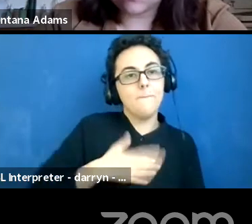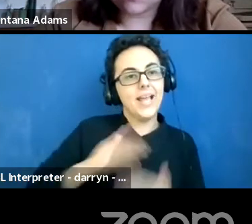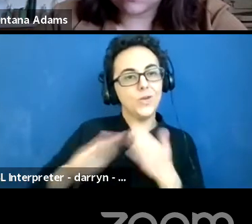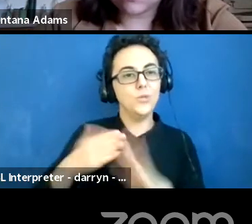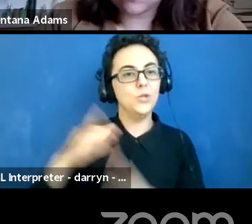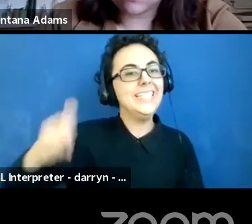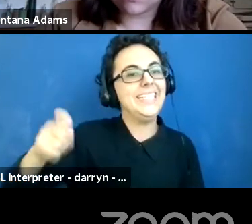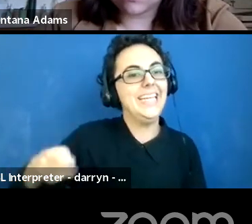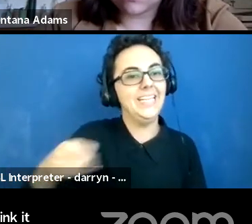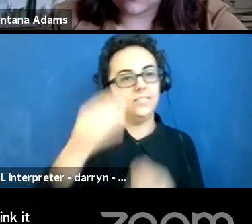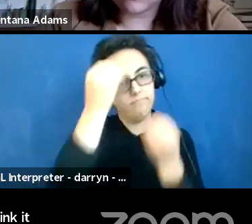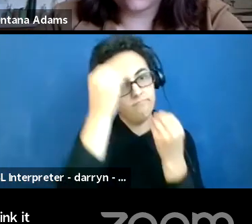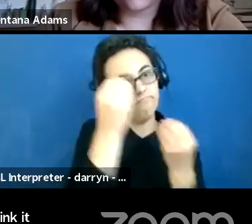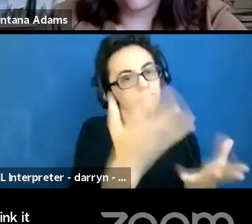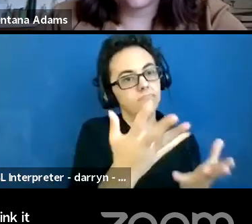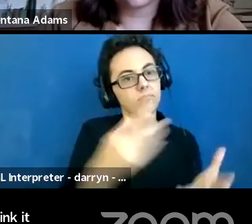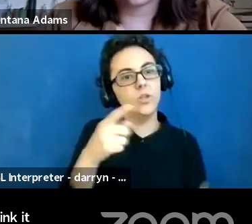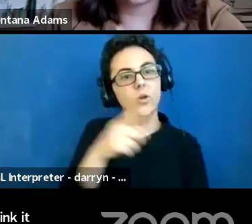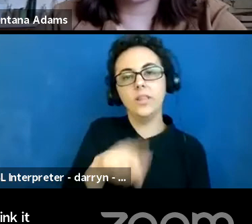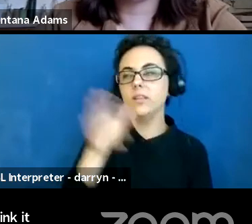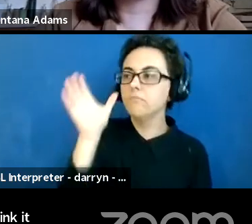think it starts there with a conversation,